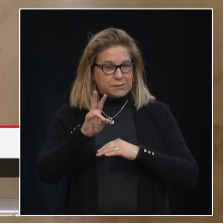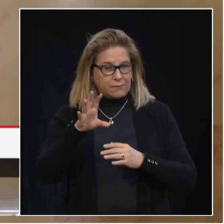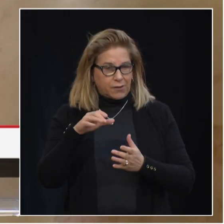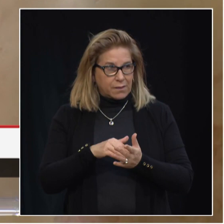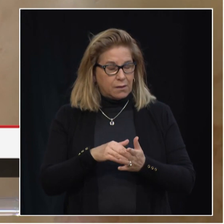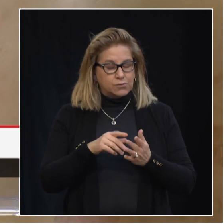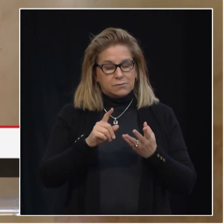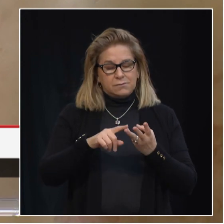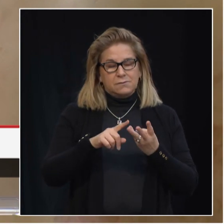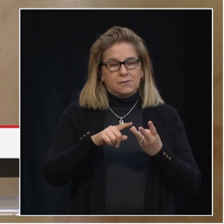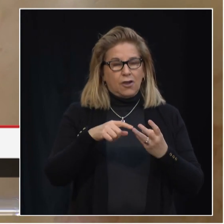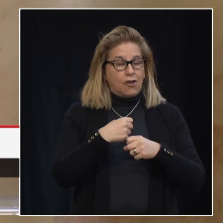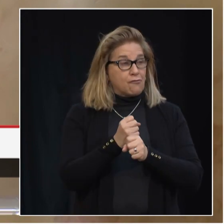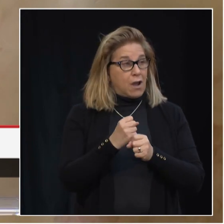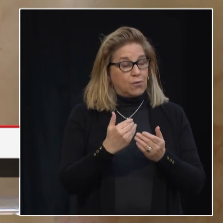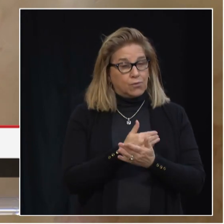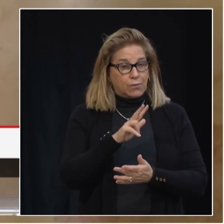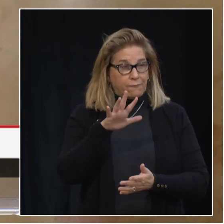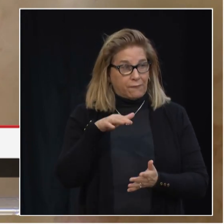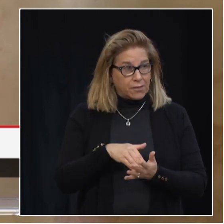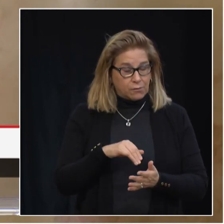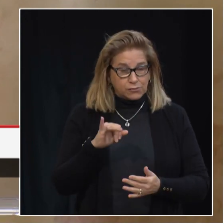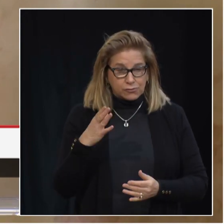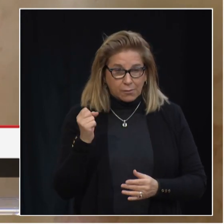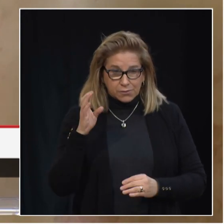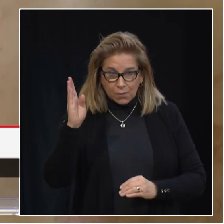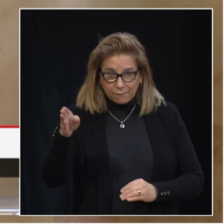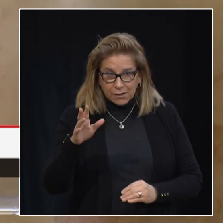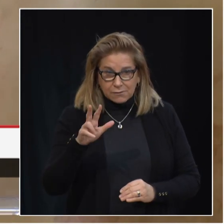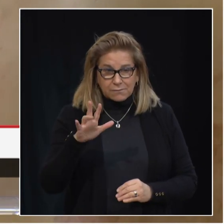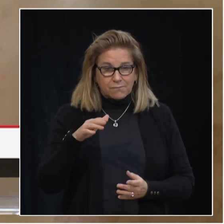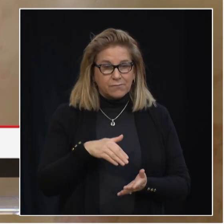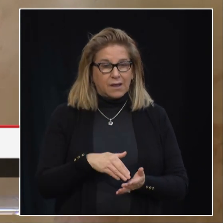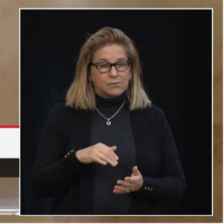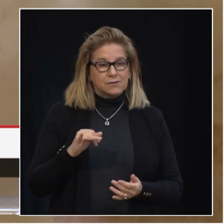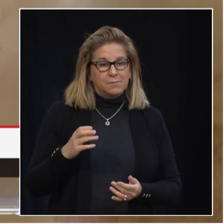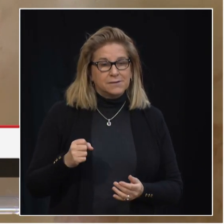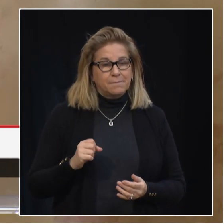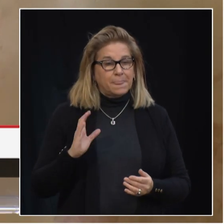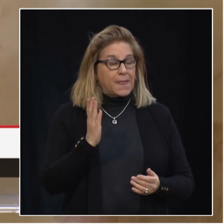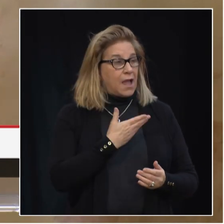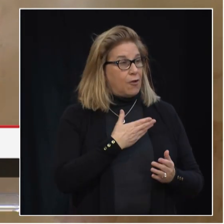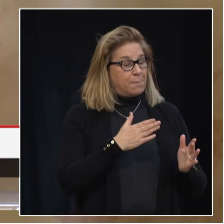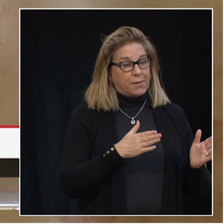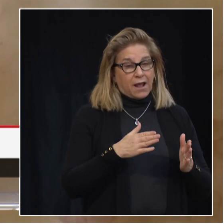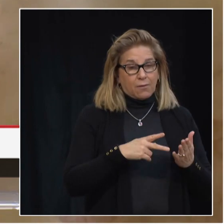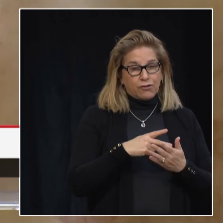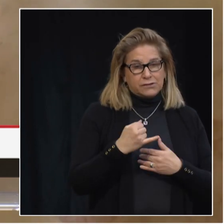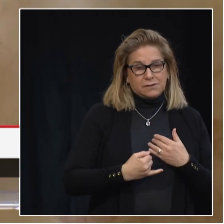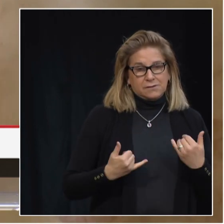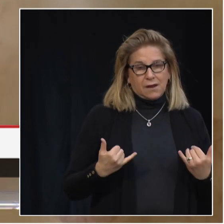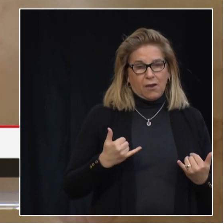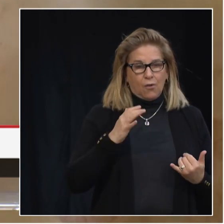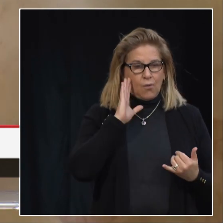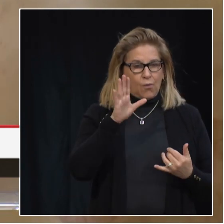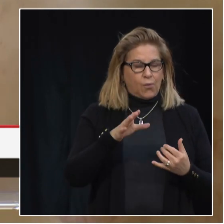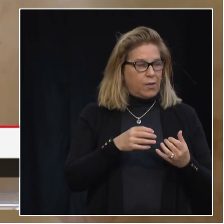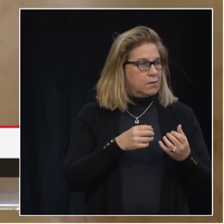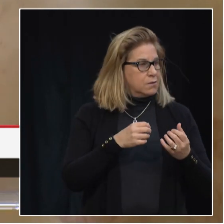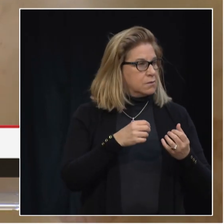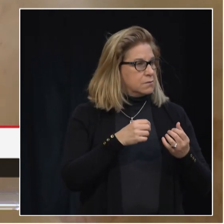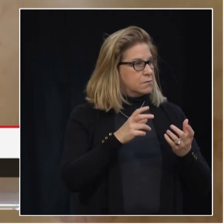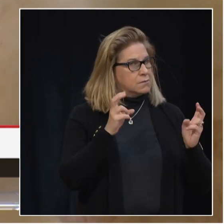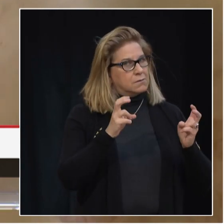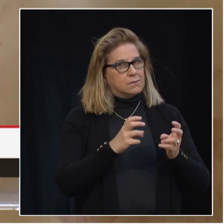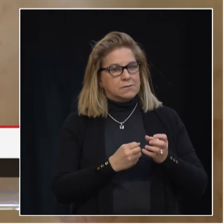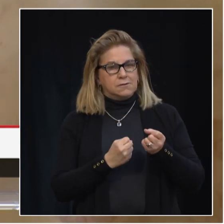are the vehicle to accelerating that plan and reaching those goals. So we are excited to partner with you. We're